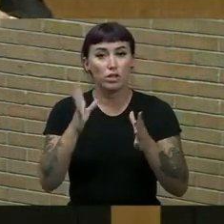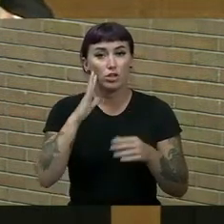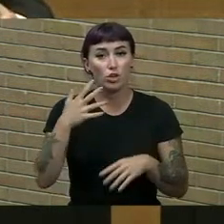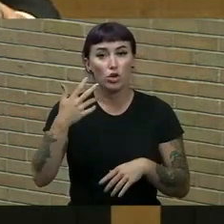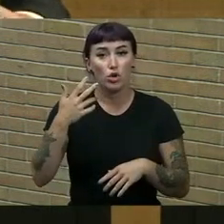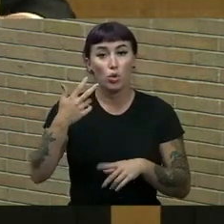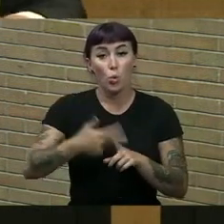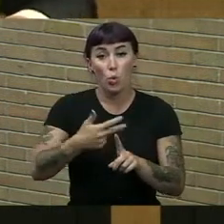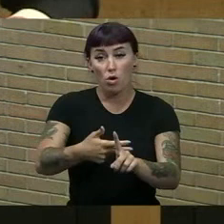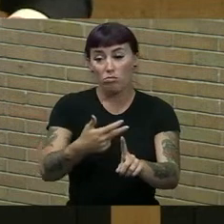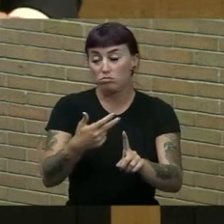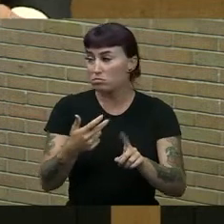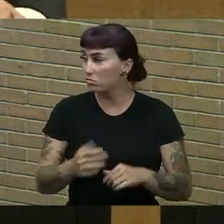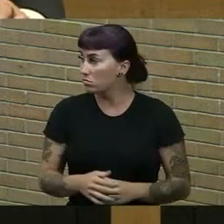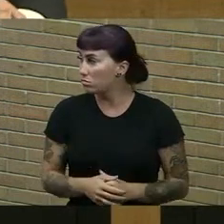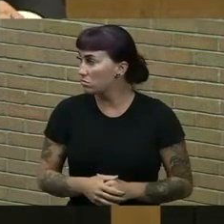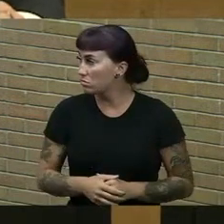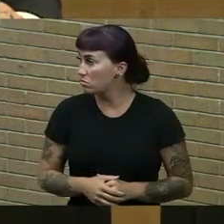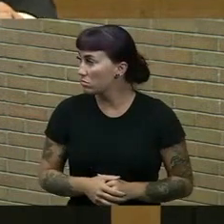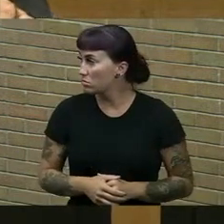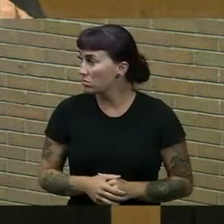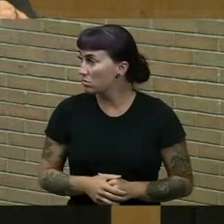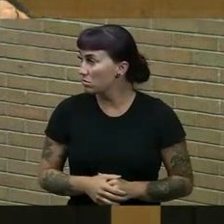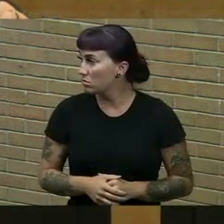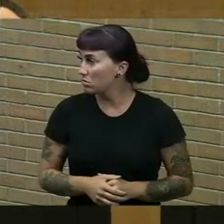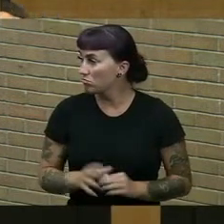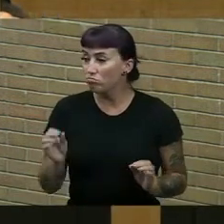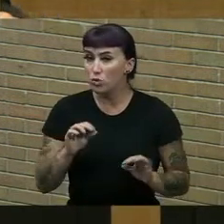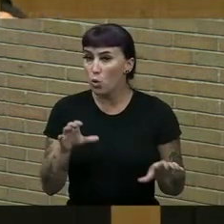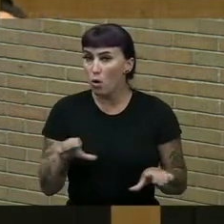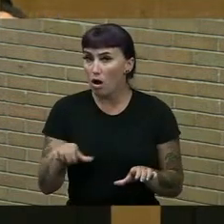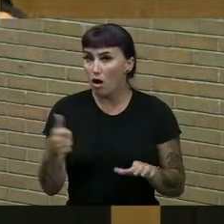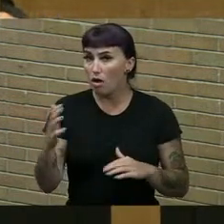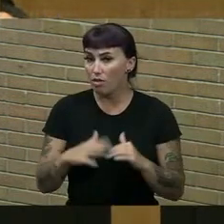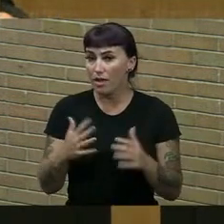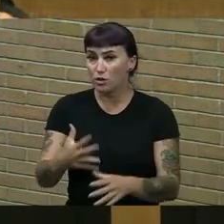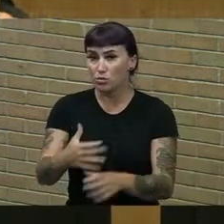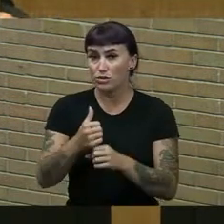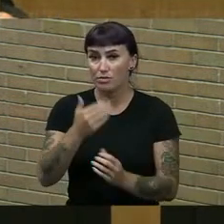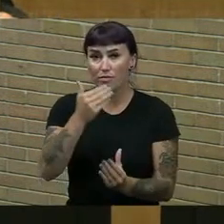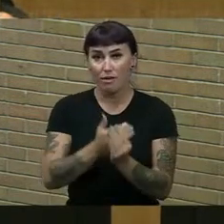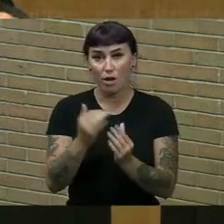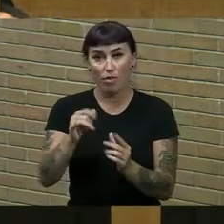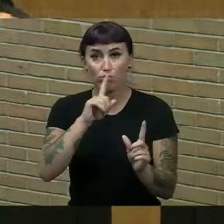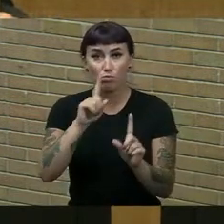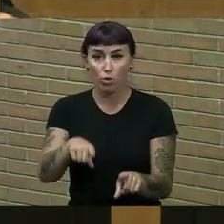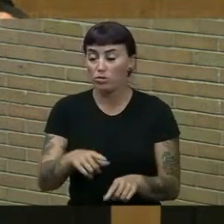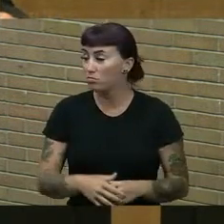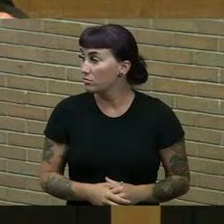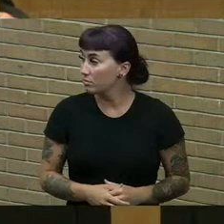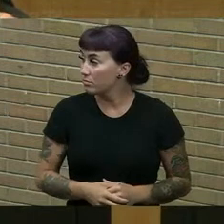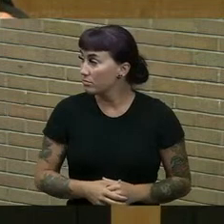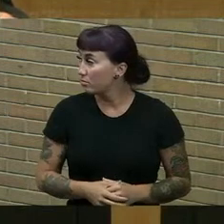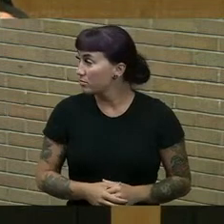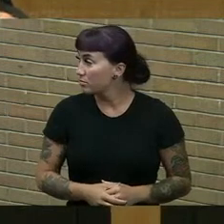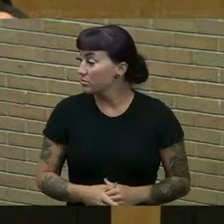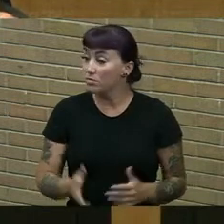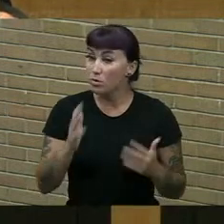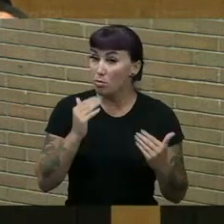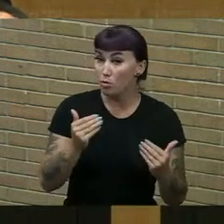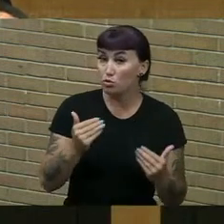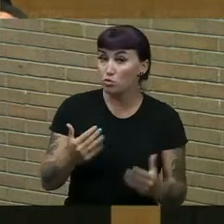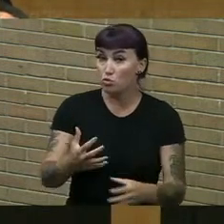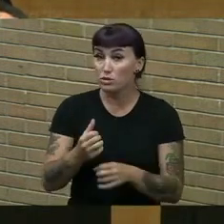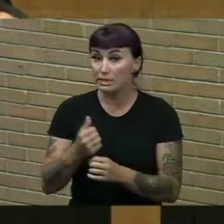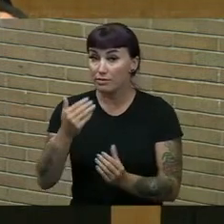don't have any action to take other than to receive and file those reports tonight. Can I have a motion to receive